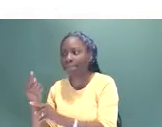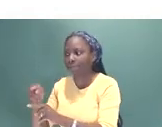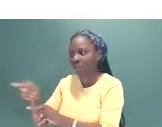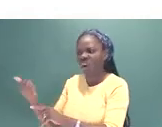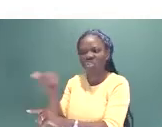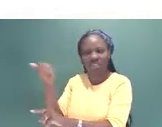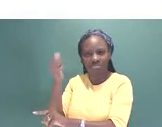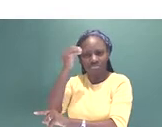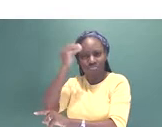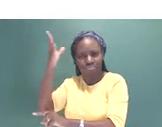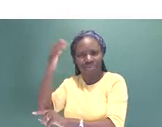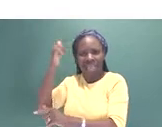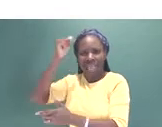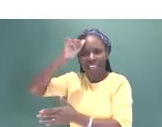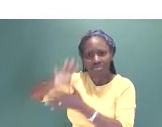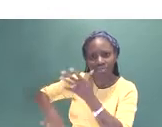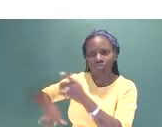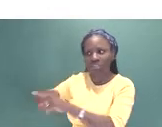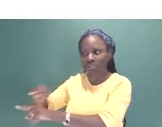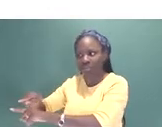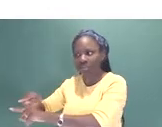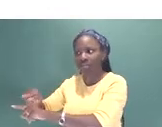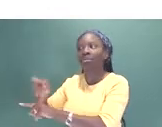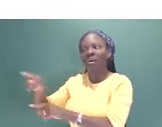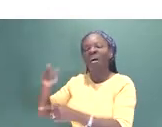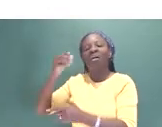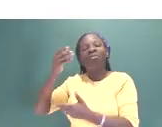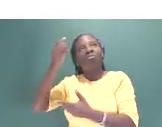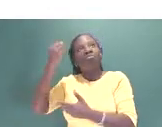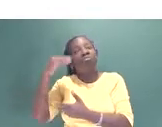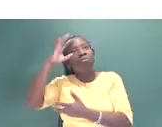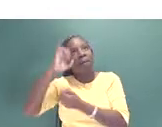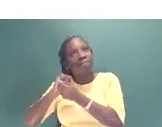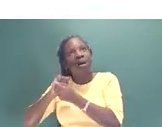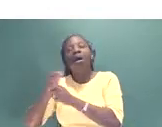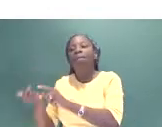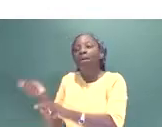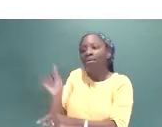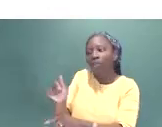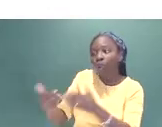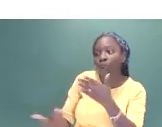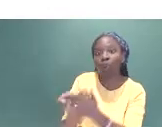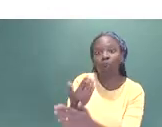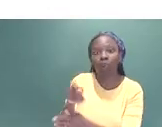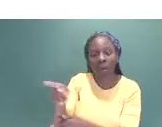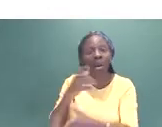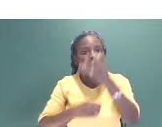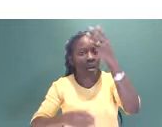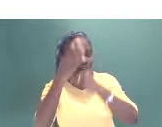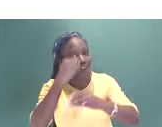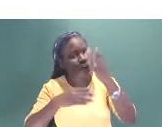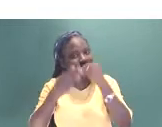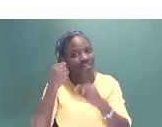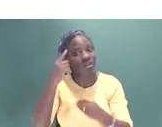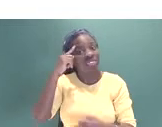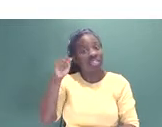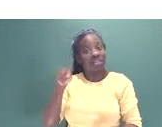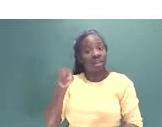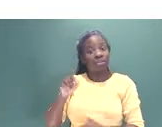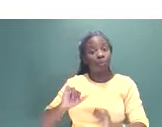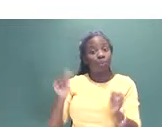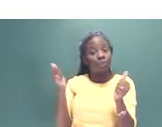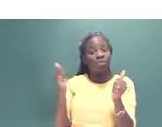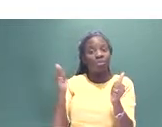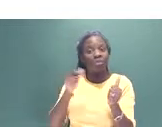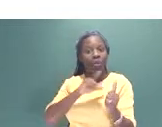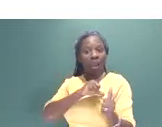who were newer to some of these research techniques and approaches, it was very much something new for them. So I think we did a good job in building